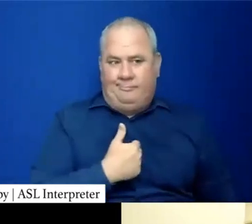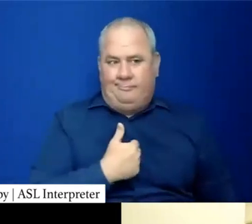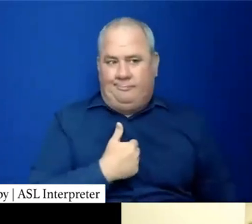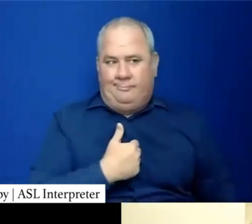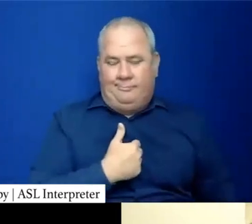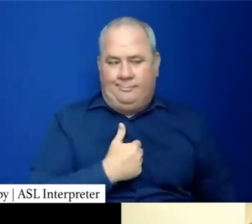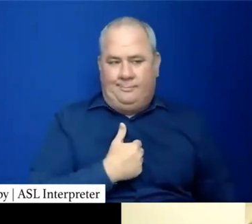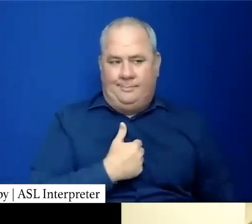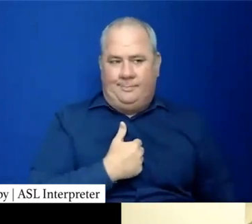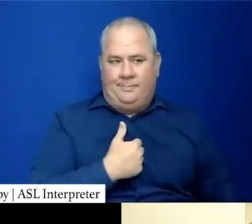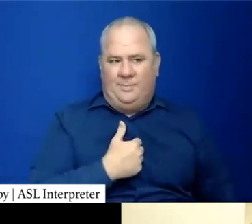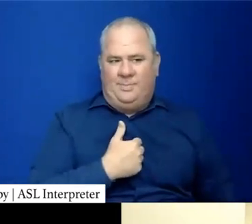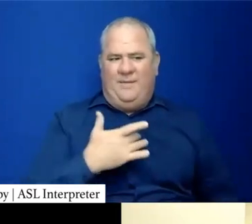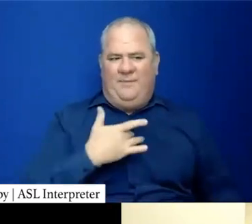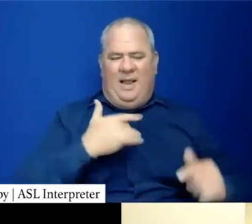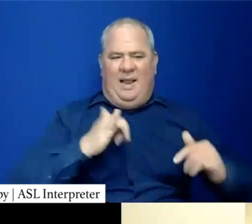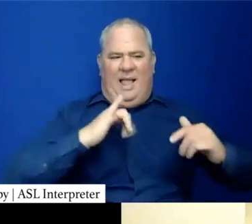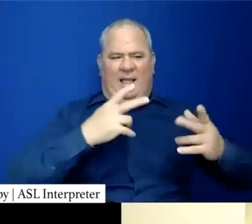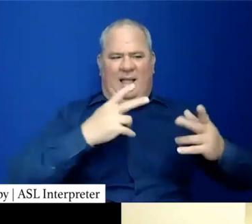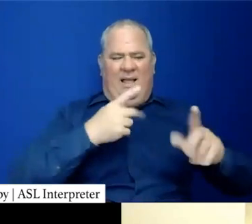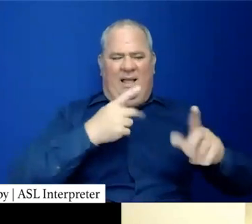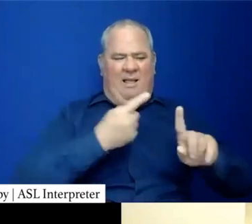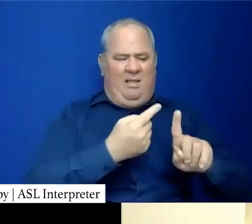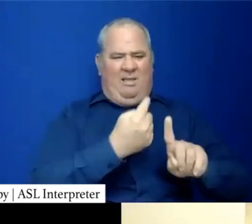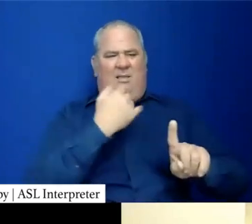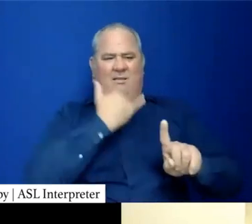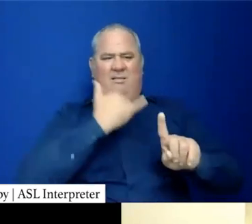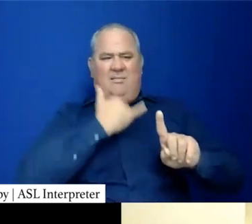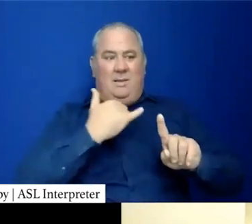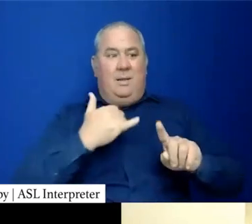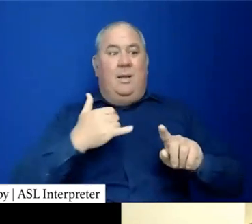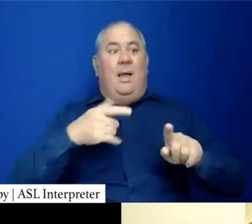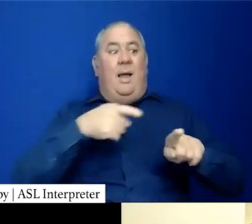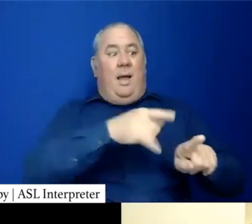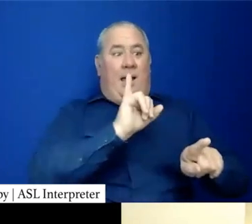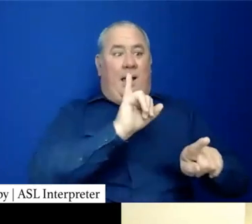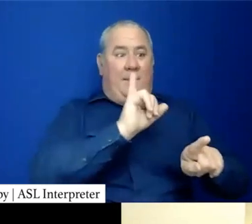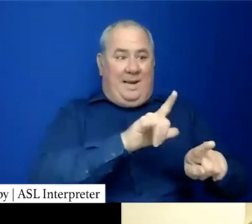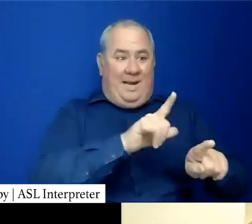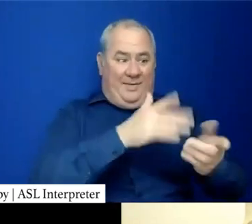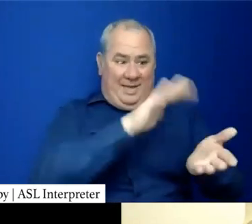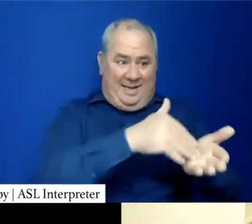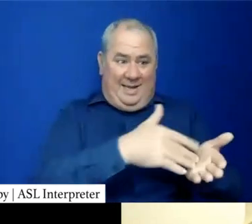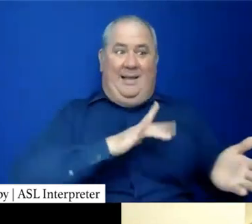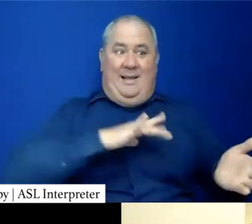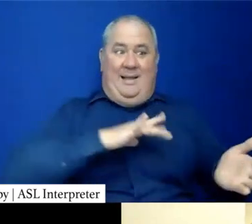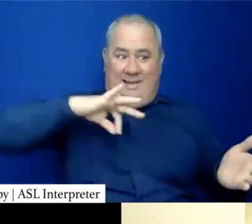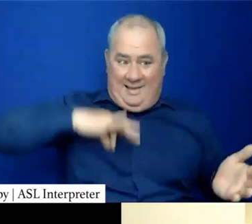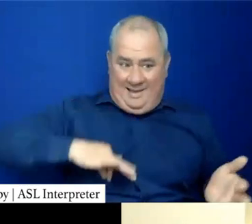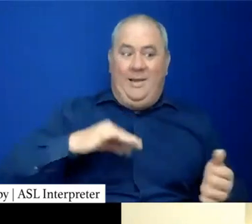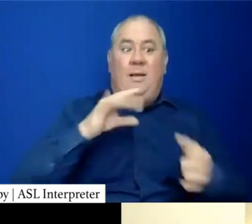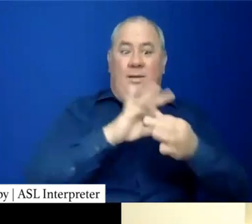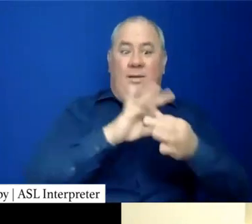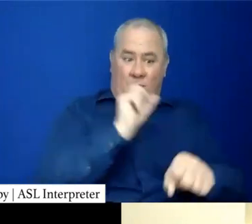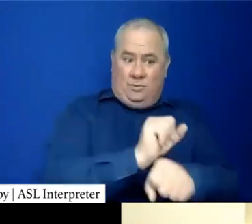because in the independent living field, it's a bonus if you are disabled and applying for a job. So I had to be like